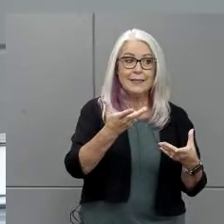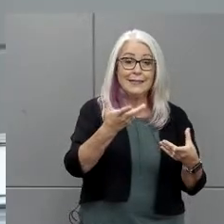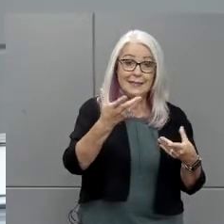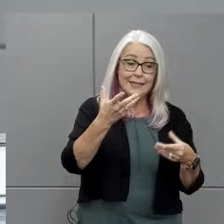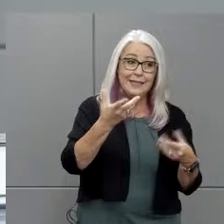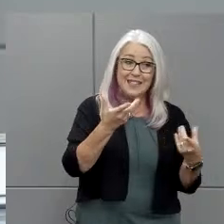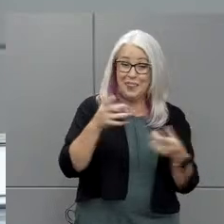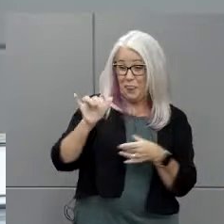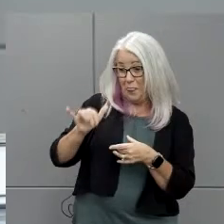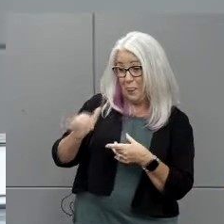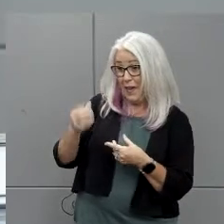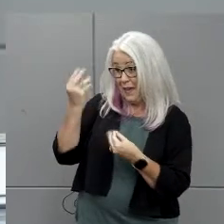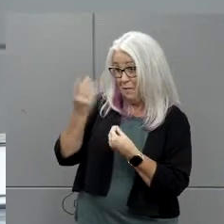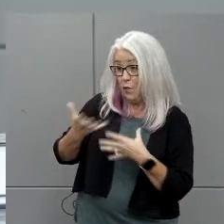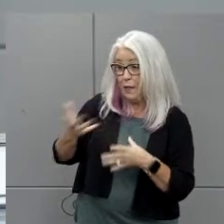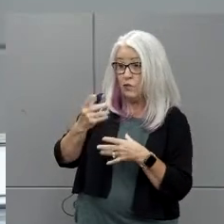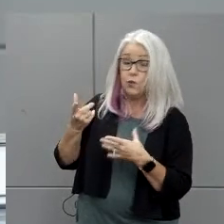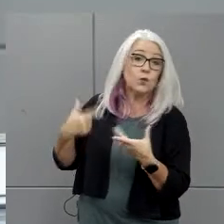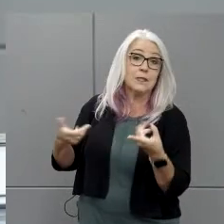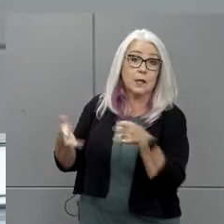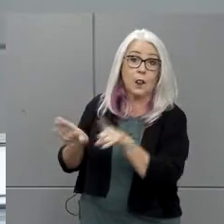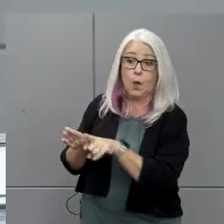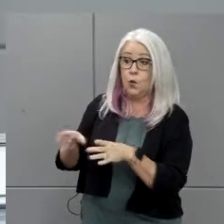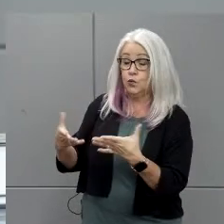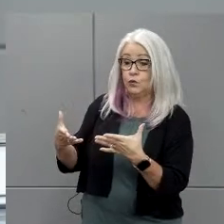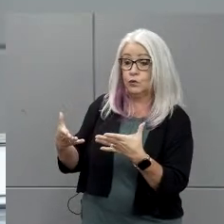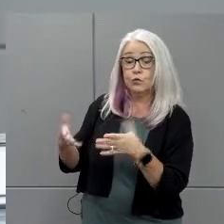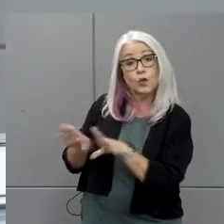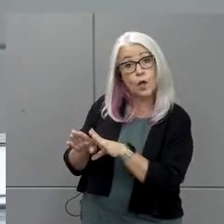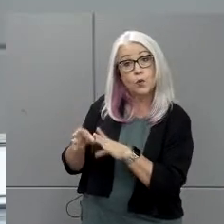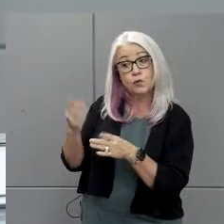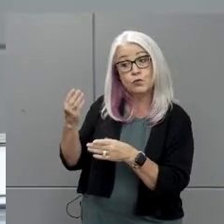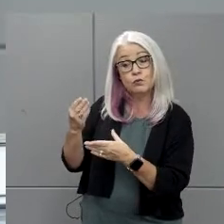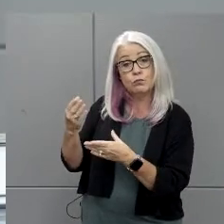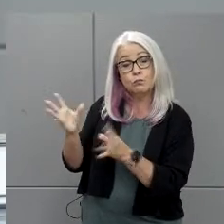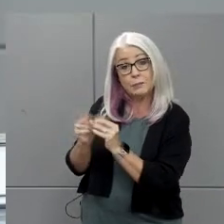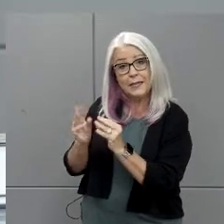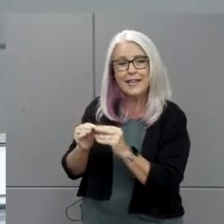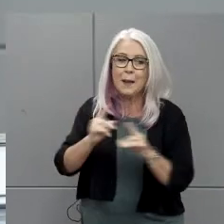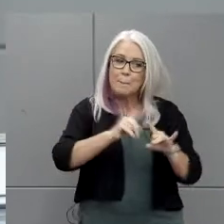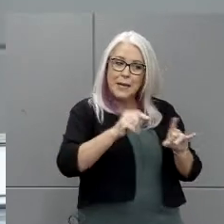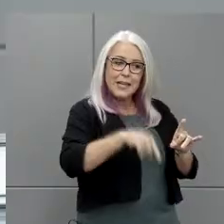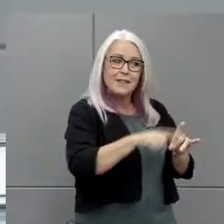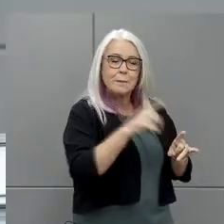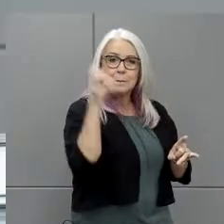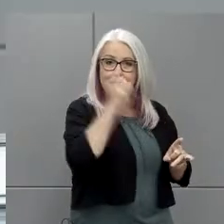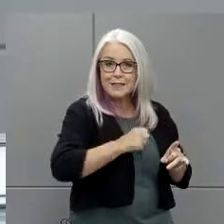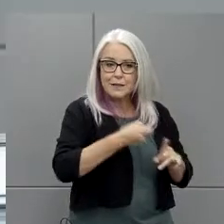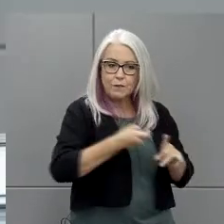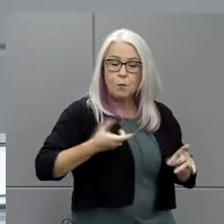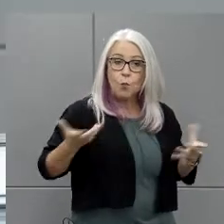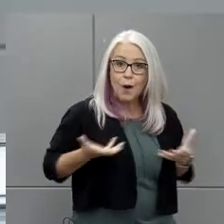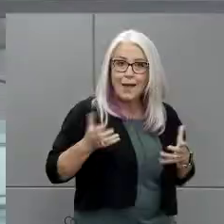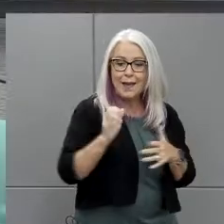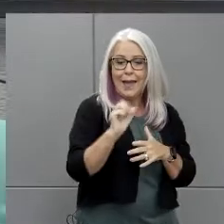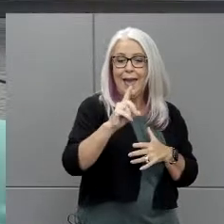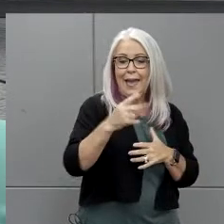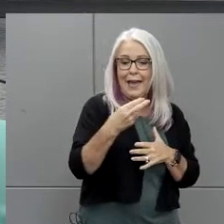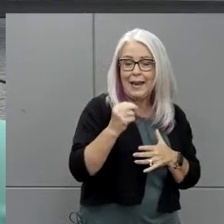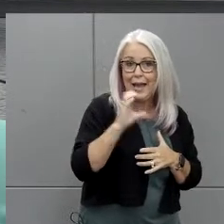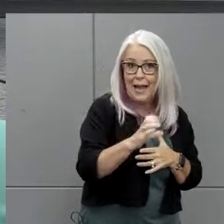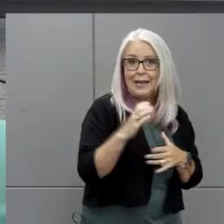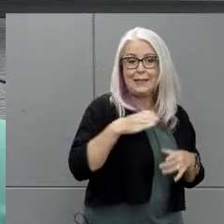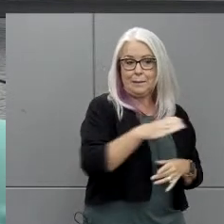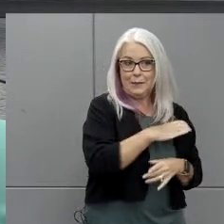session. It's going to be known anyway, so that's fine. Yes, but it's I'm just missing commenting that. missing from what the ad hoc committee had